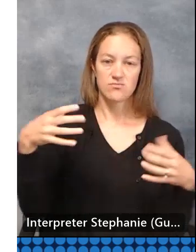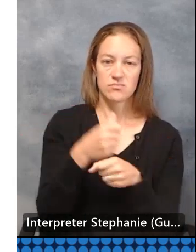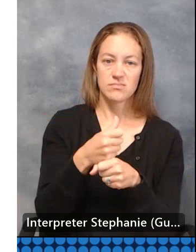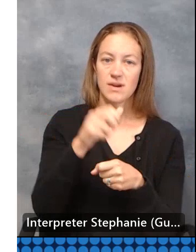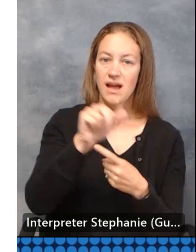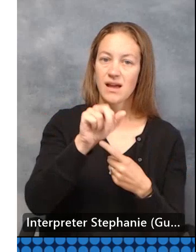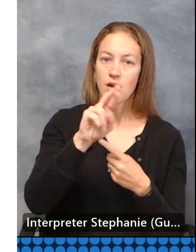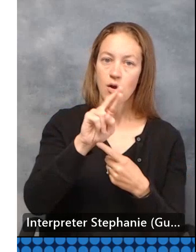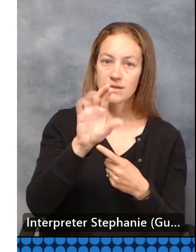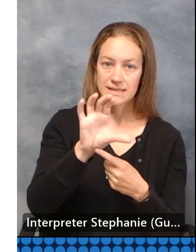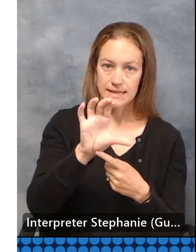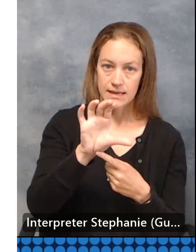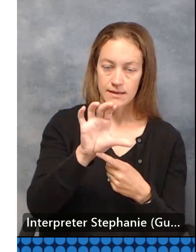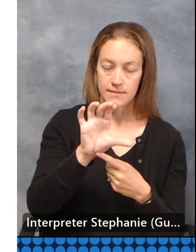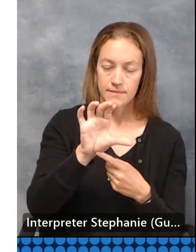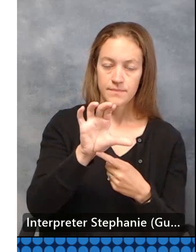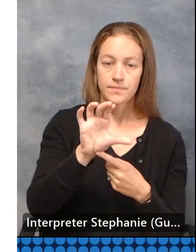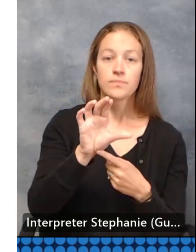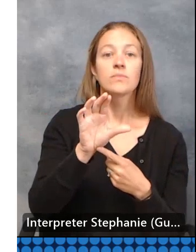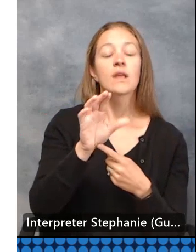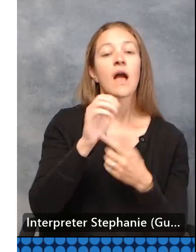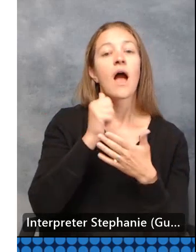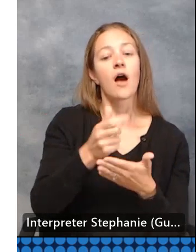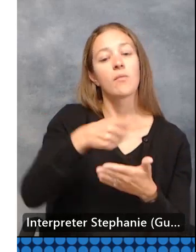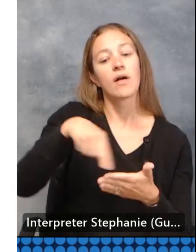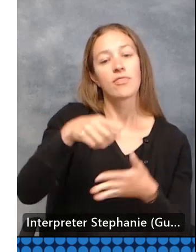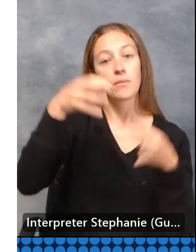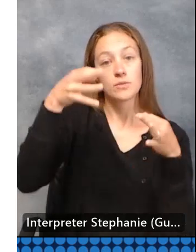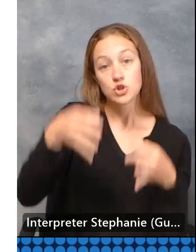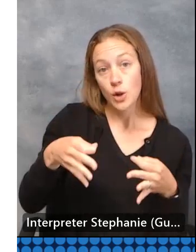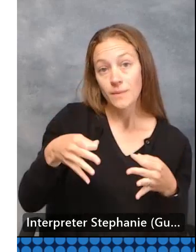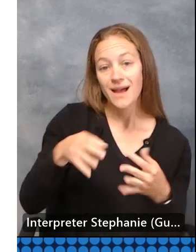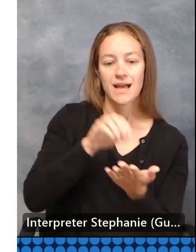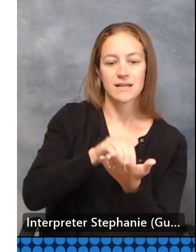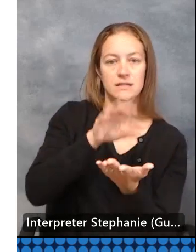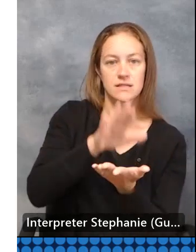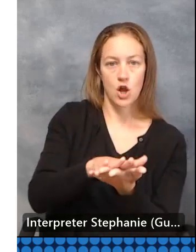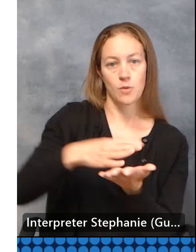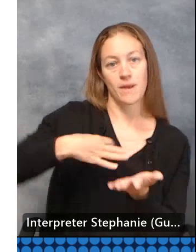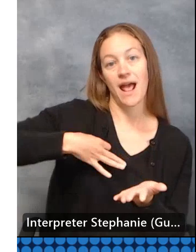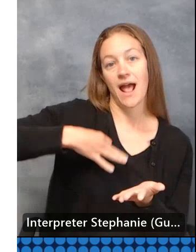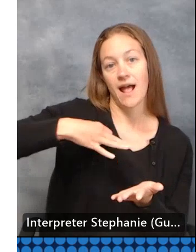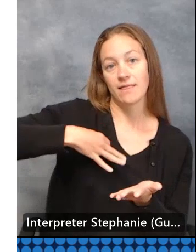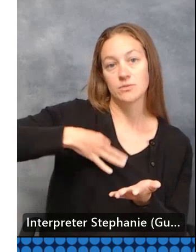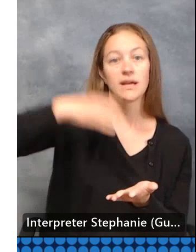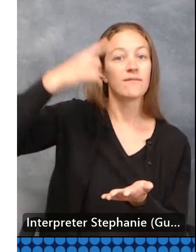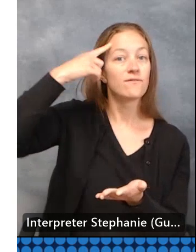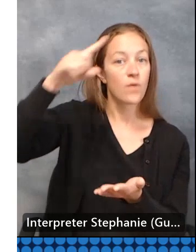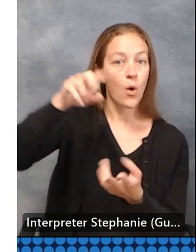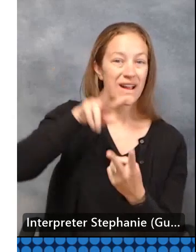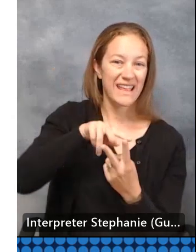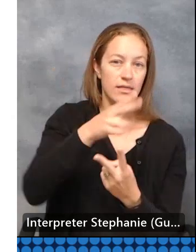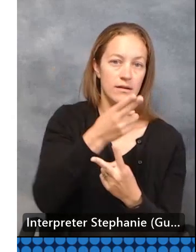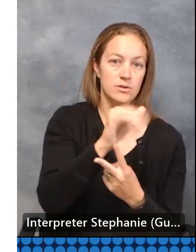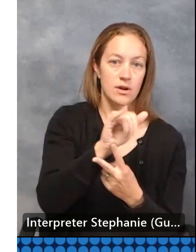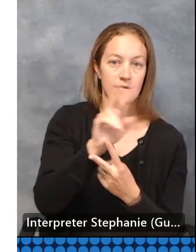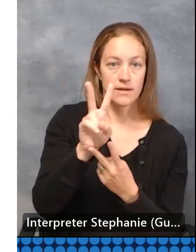ARCs, with determining and documenting eligibility for either impairment.